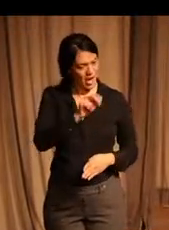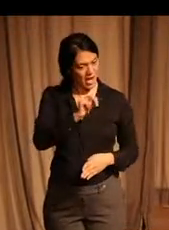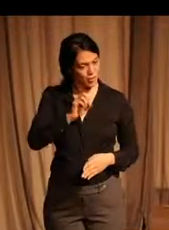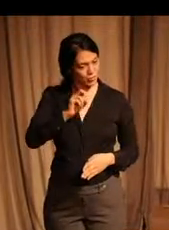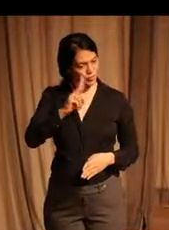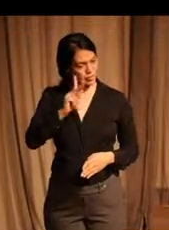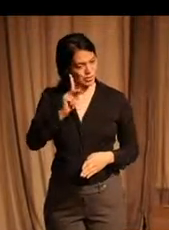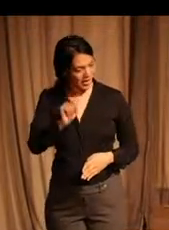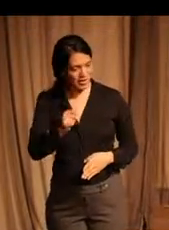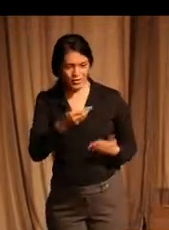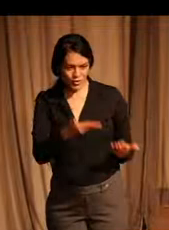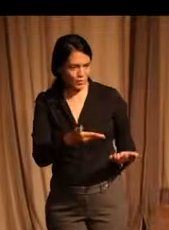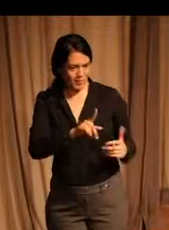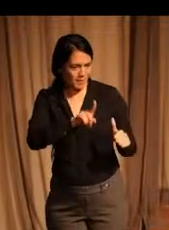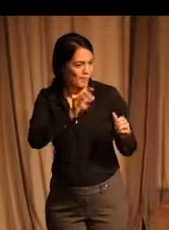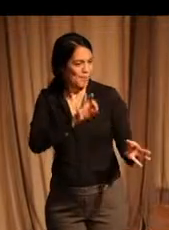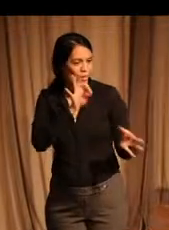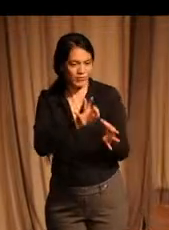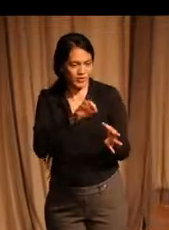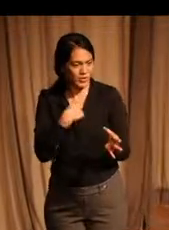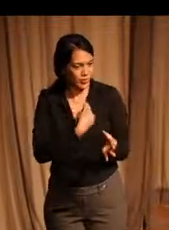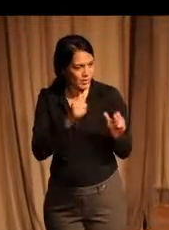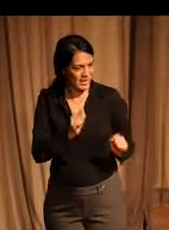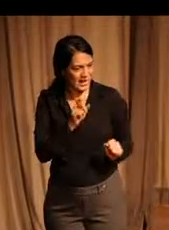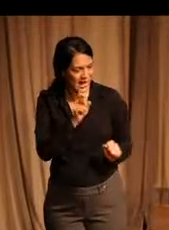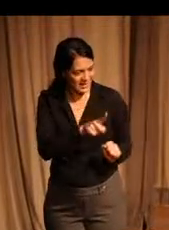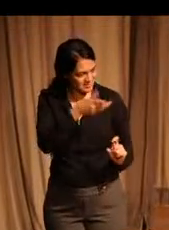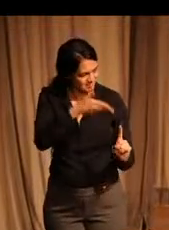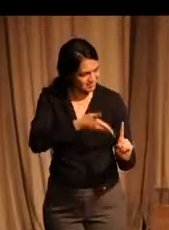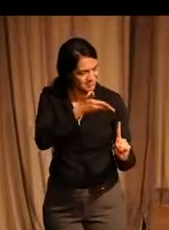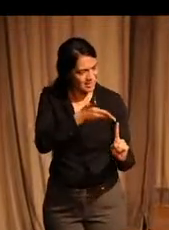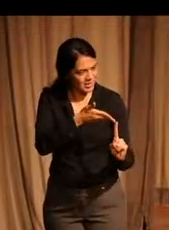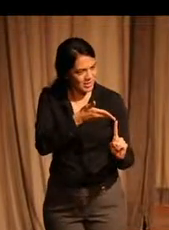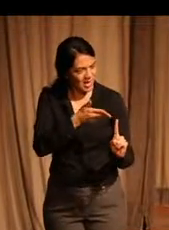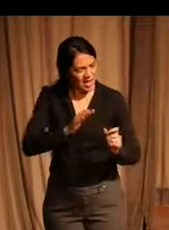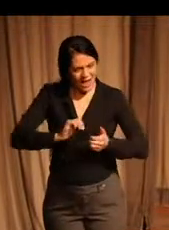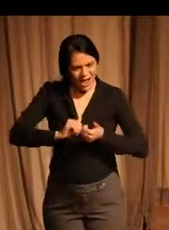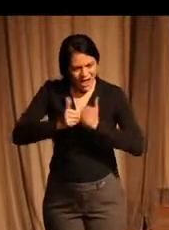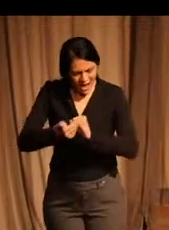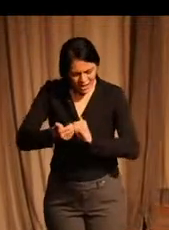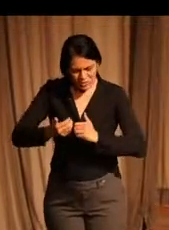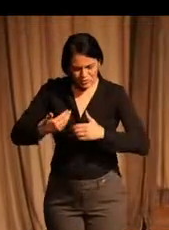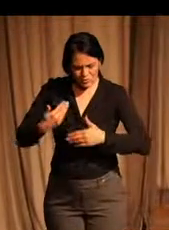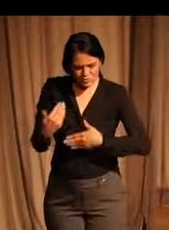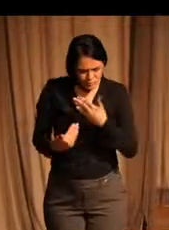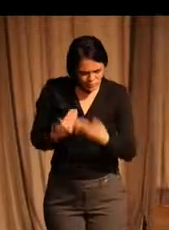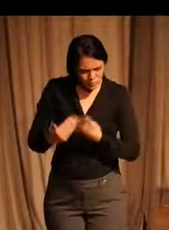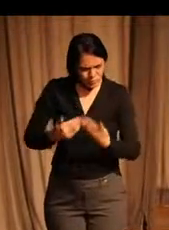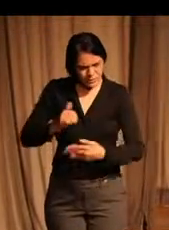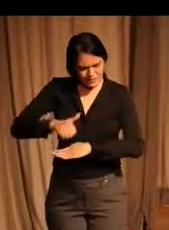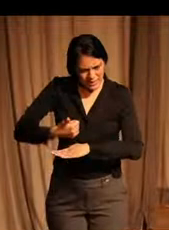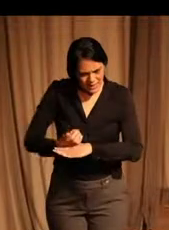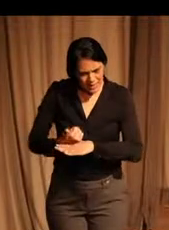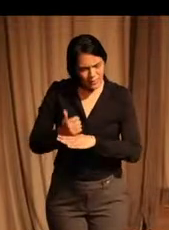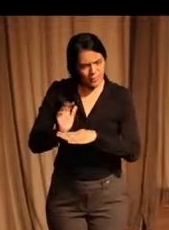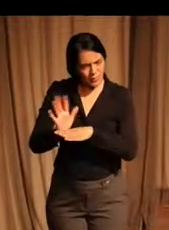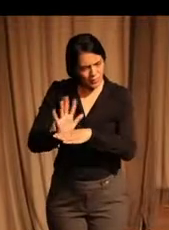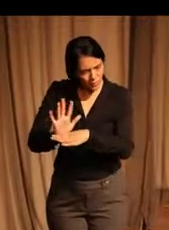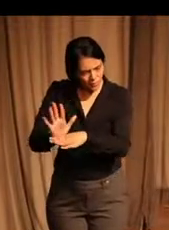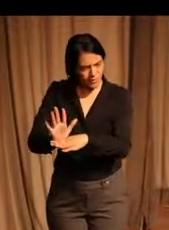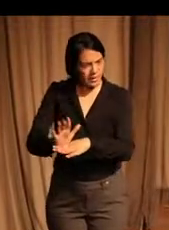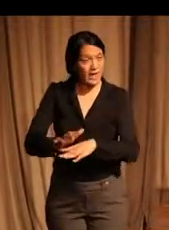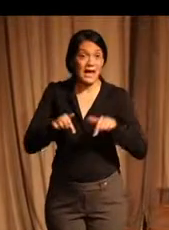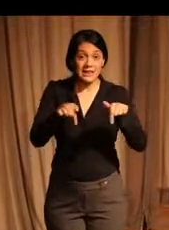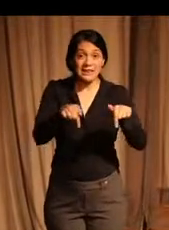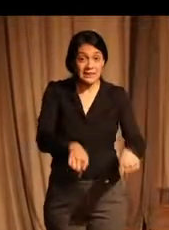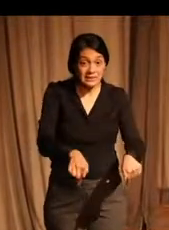creation of this work that speaks to this historical moment in Miami-Dade and really in the US, because